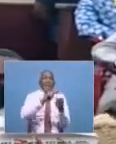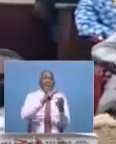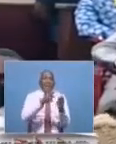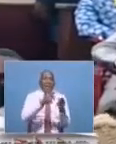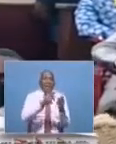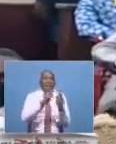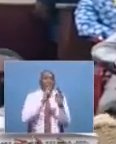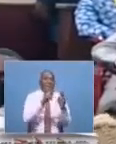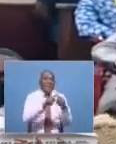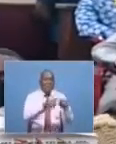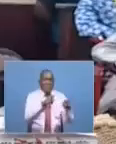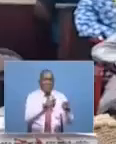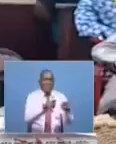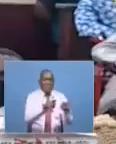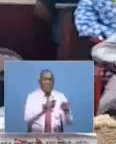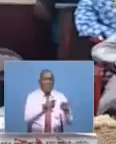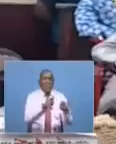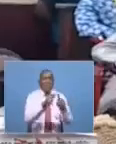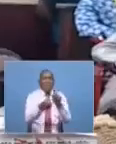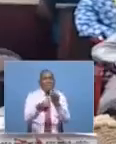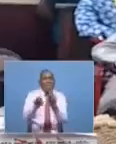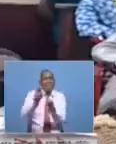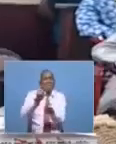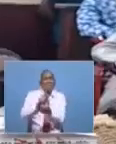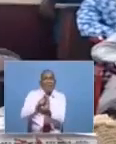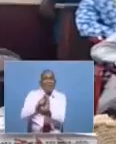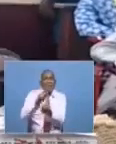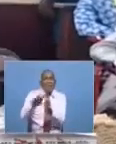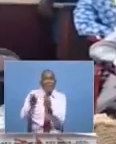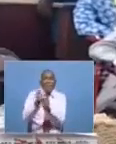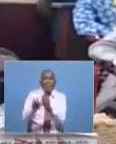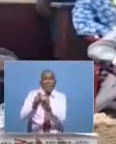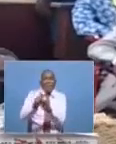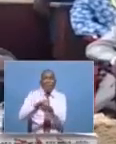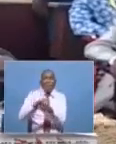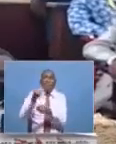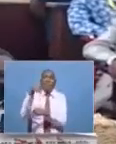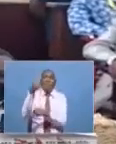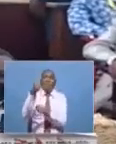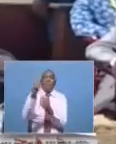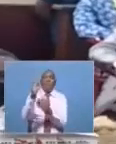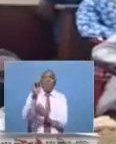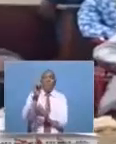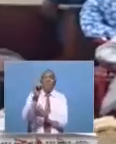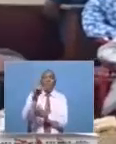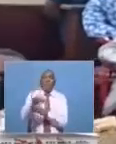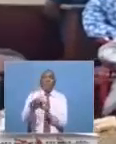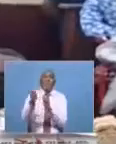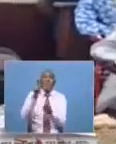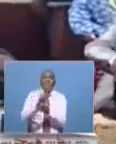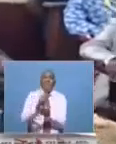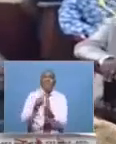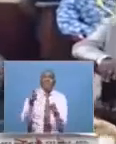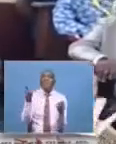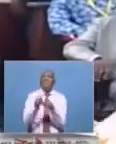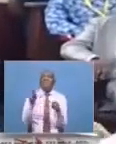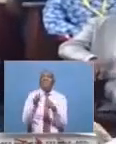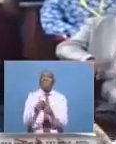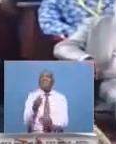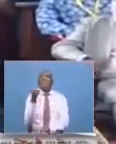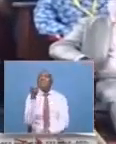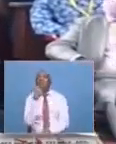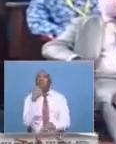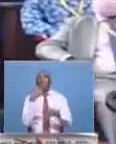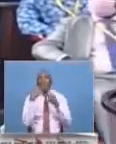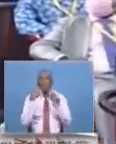correction that was supposed to have been made on the 10th of December, which again she seems to be